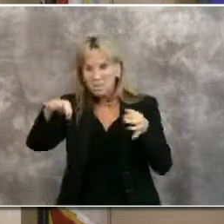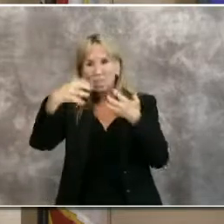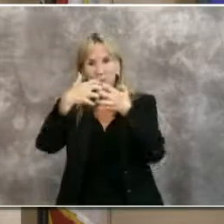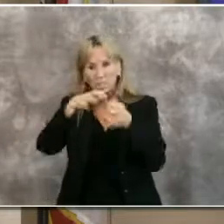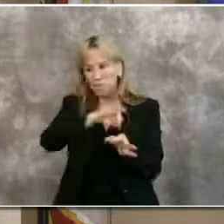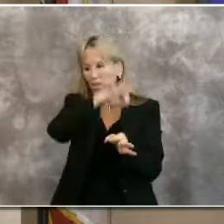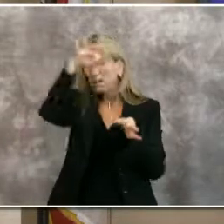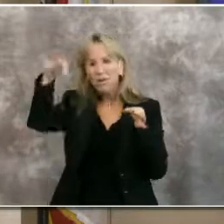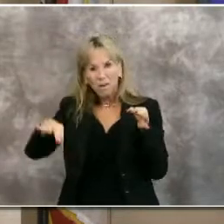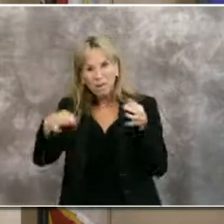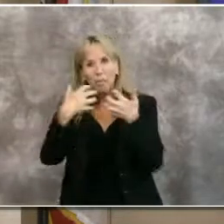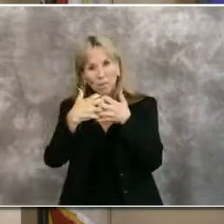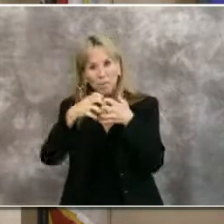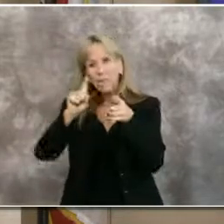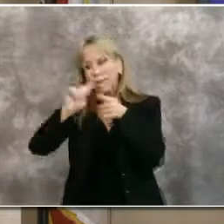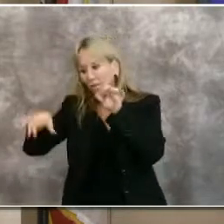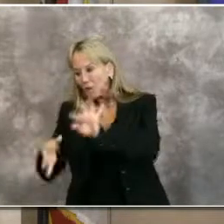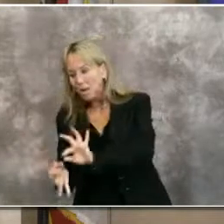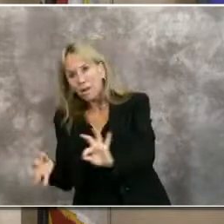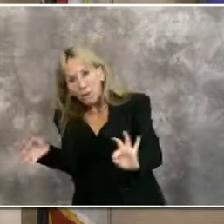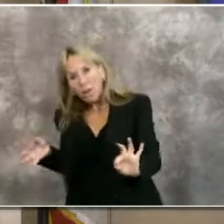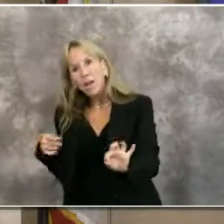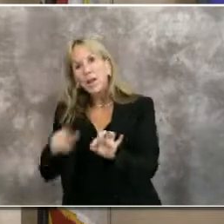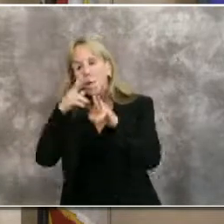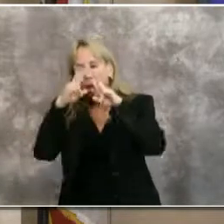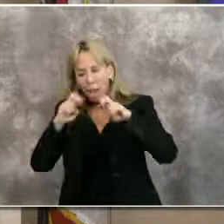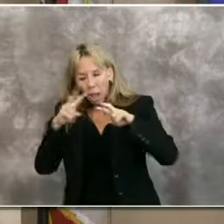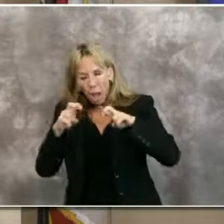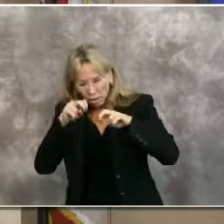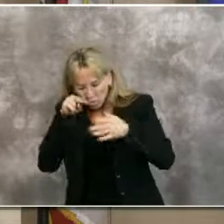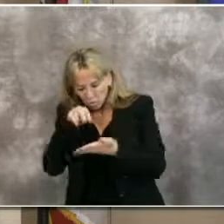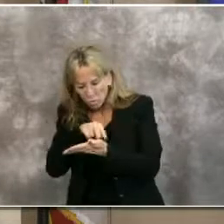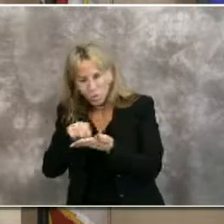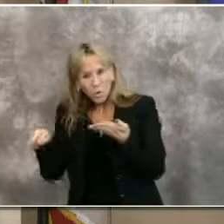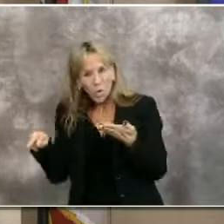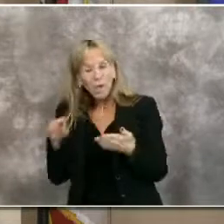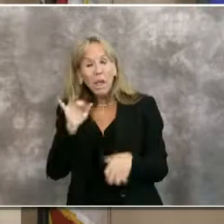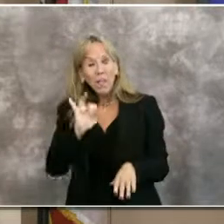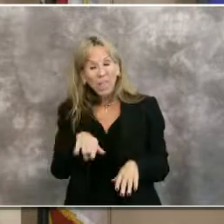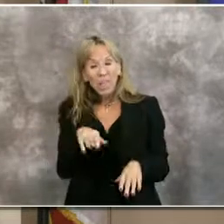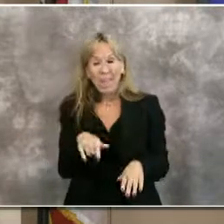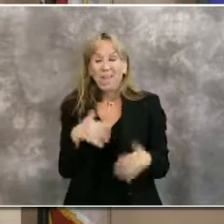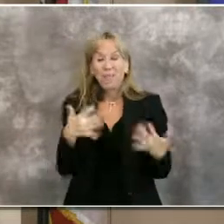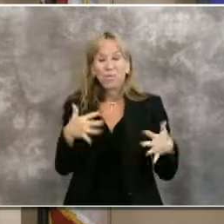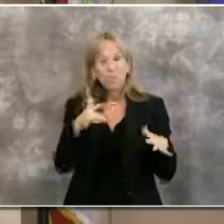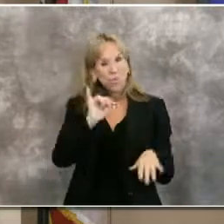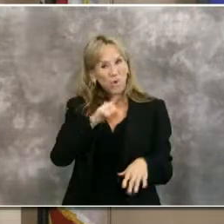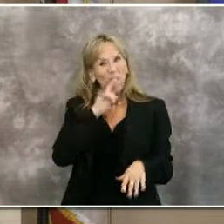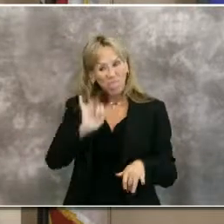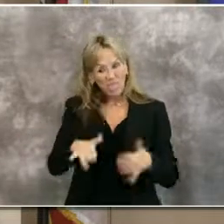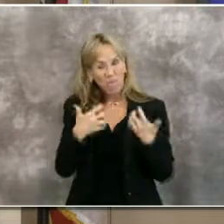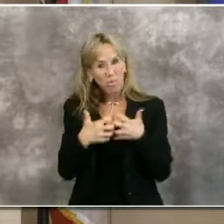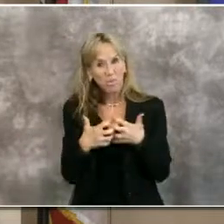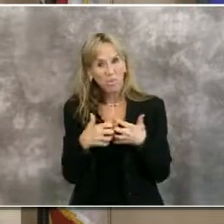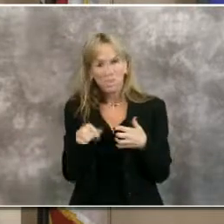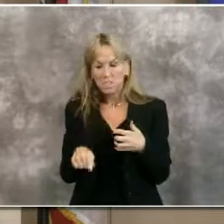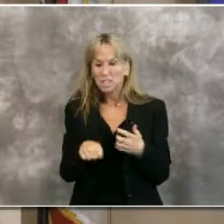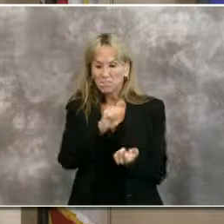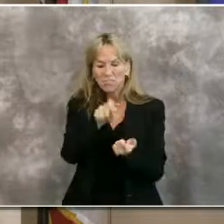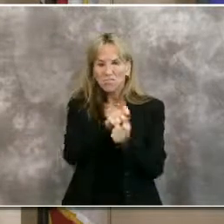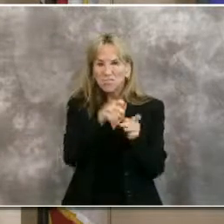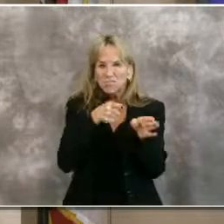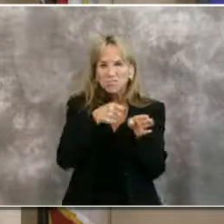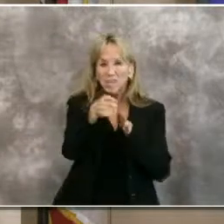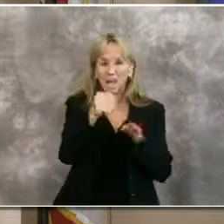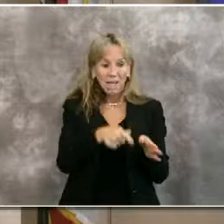and then draw up the aliquot so that the machine can analyze it. It turns out that that is a specific piece of the machine that is in